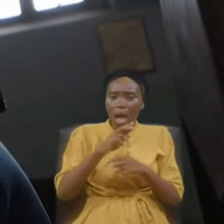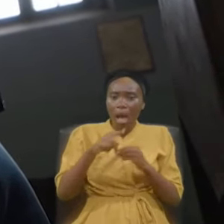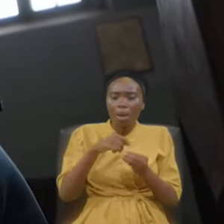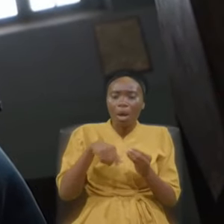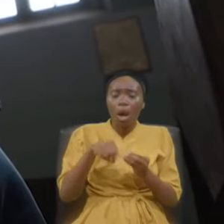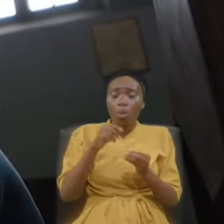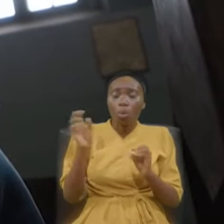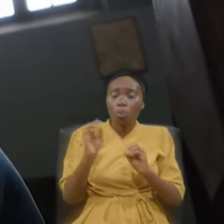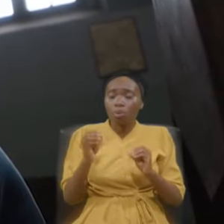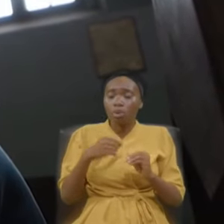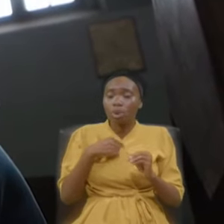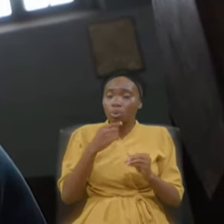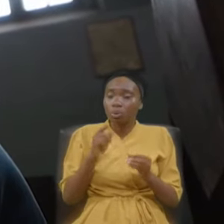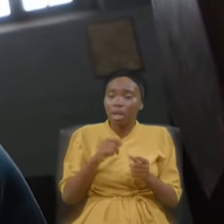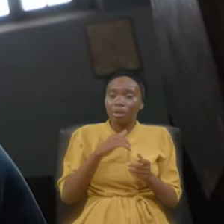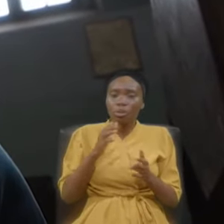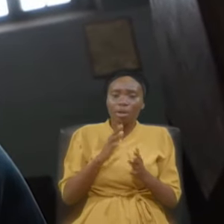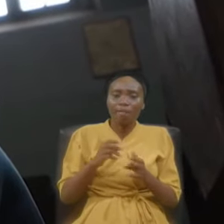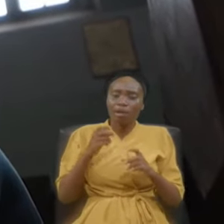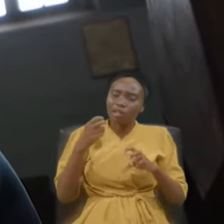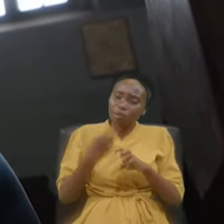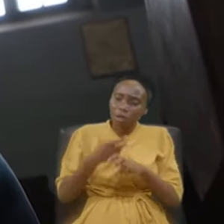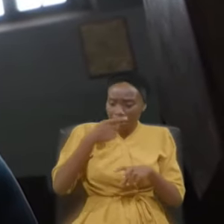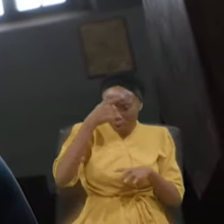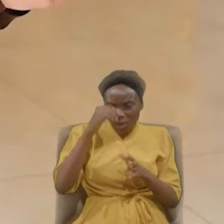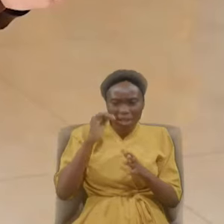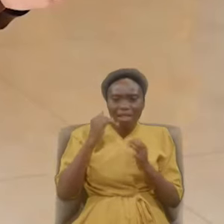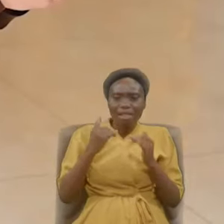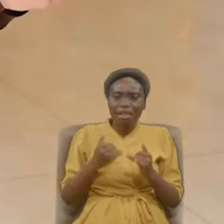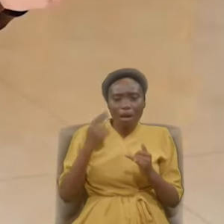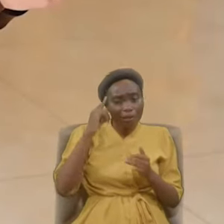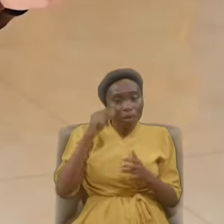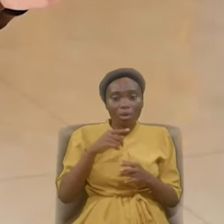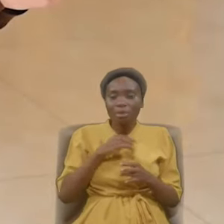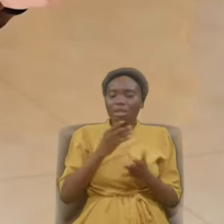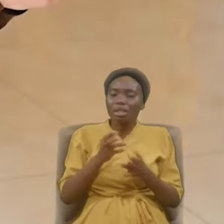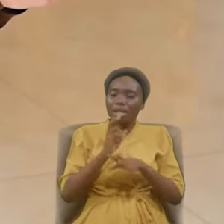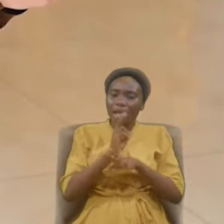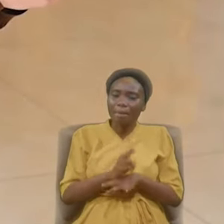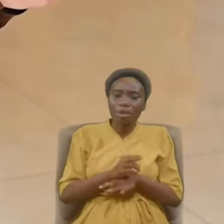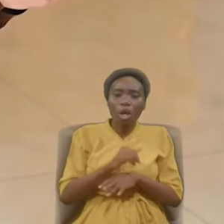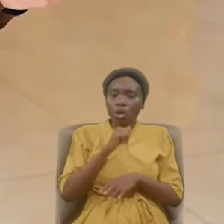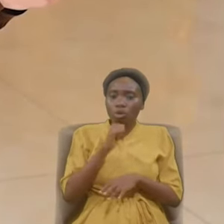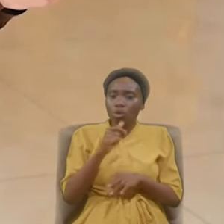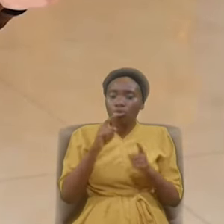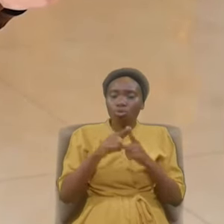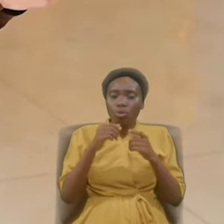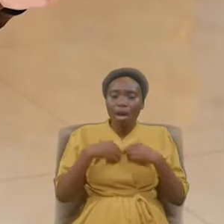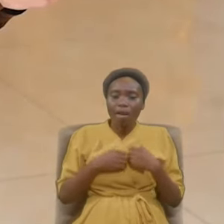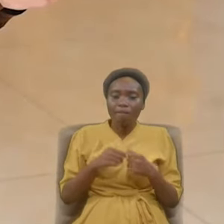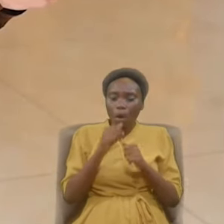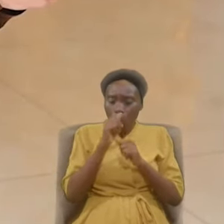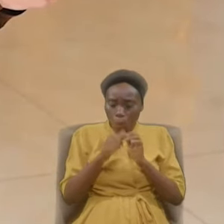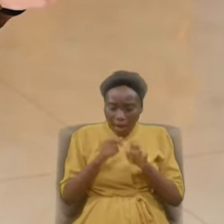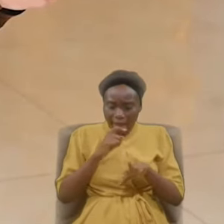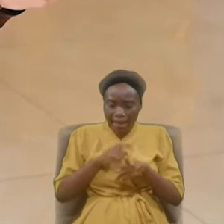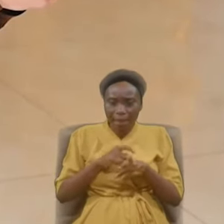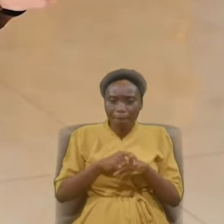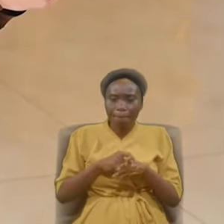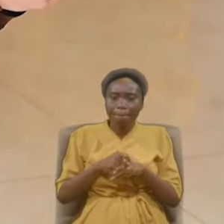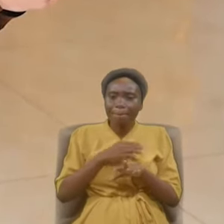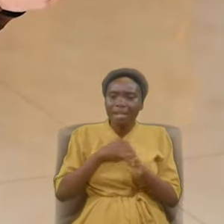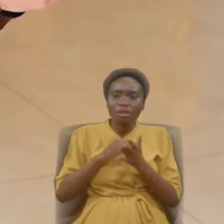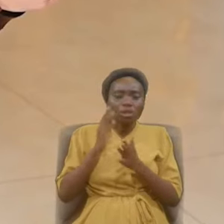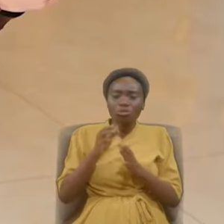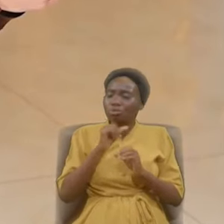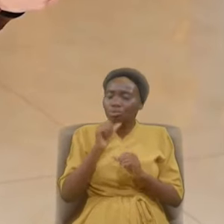it's going to have real difficulty because it's already his habit not to have quiet time. And the quiet time will not be something